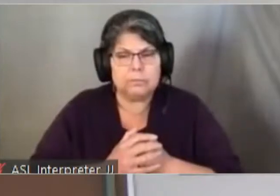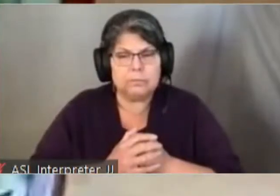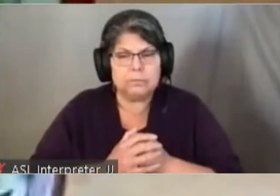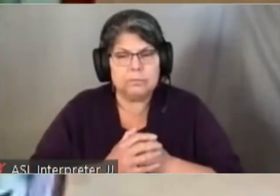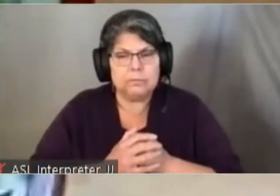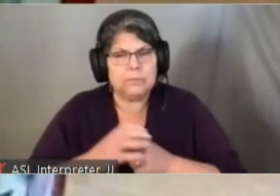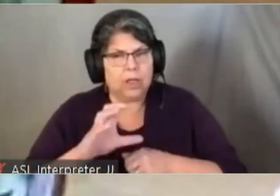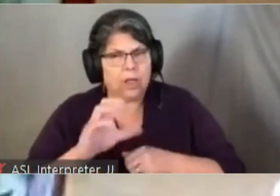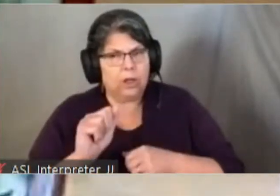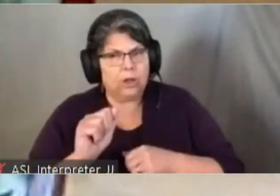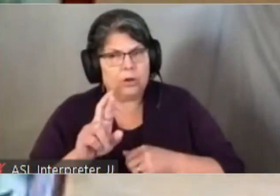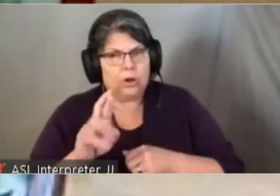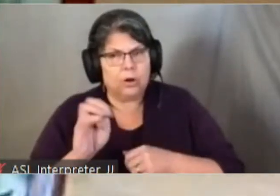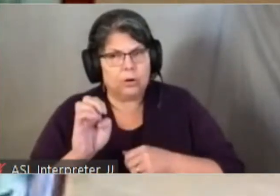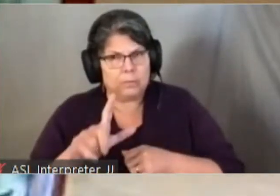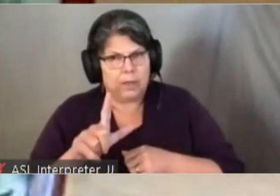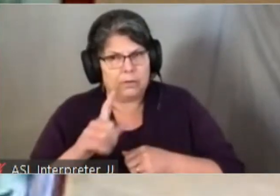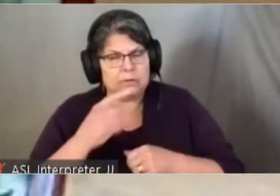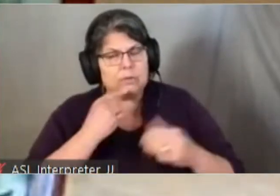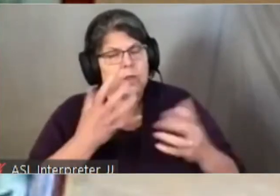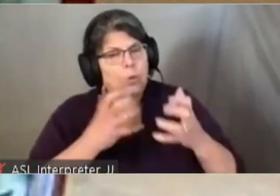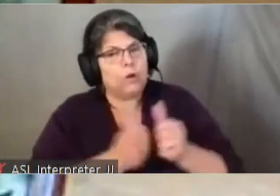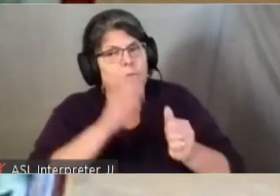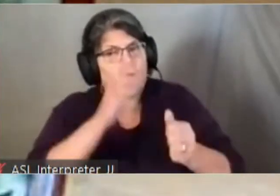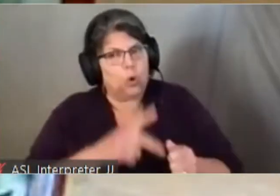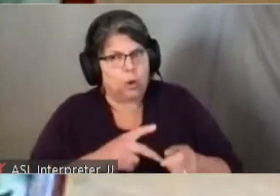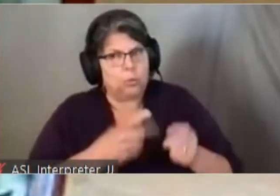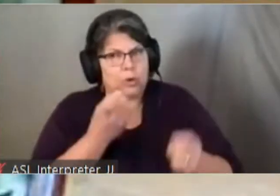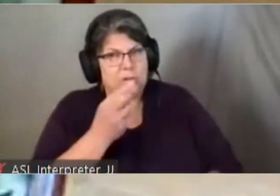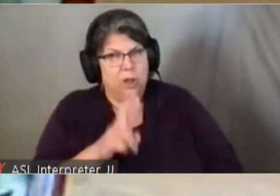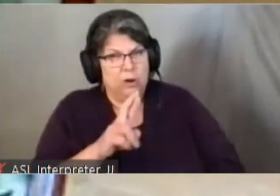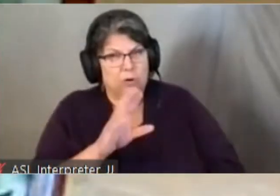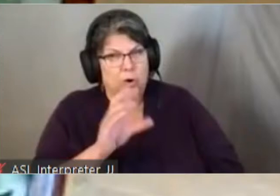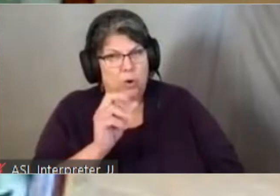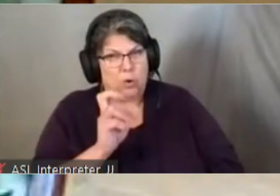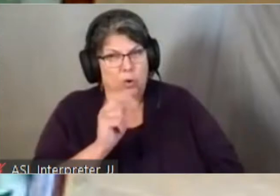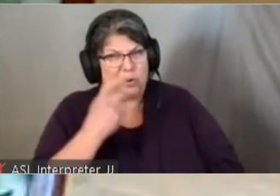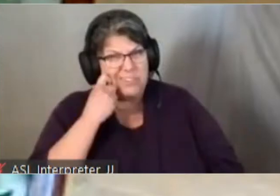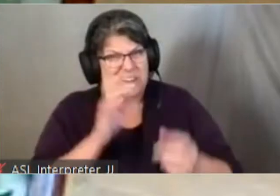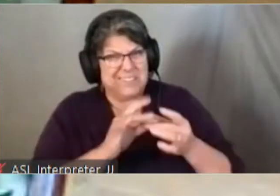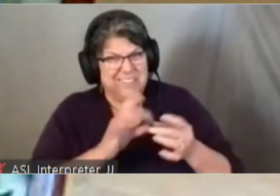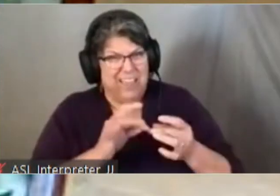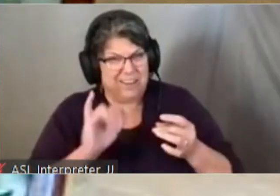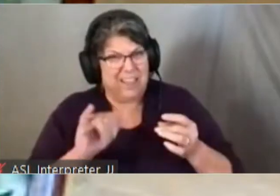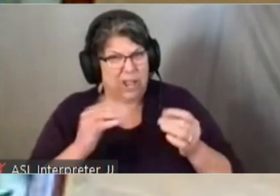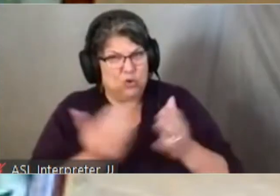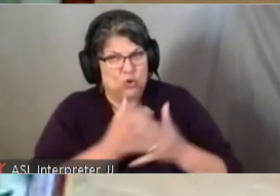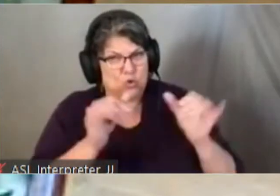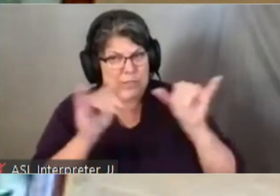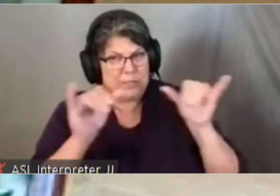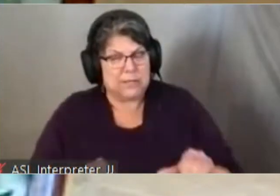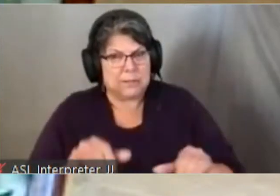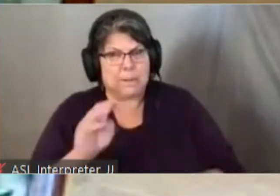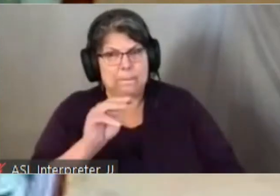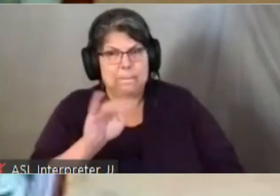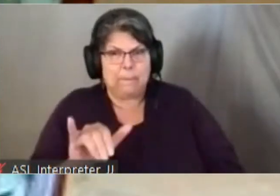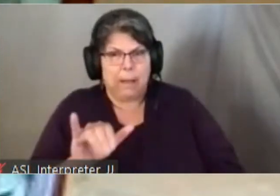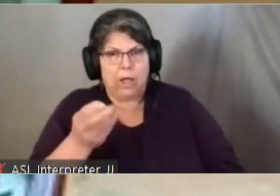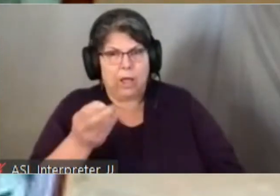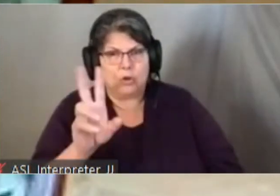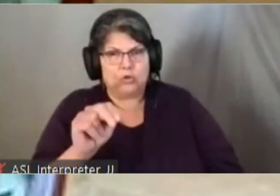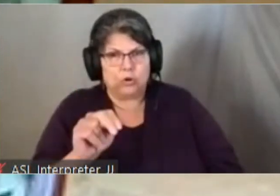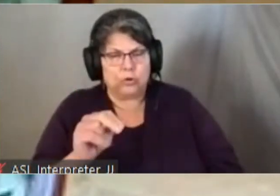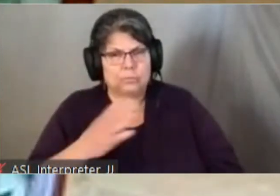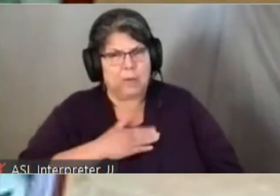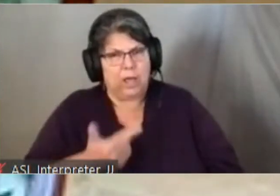Ashley, I would like to just follow up on what Dr. Coren said. MyTurn.com, which is a centralized online